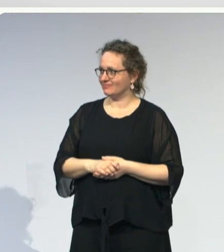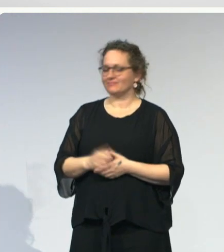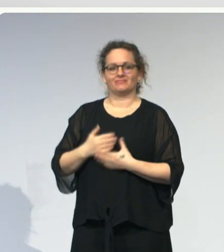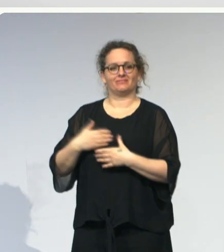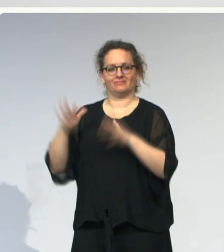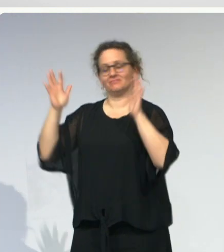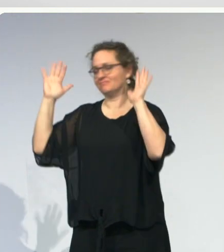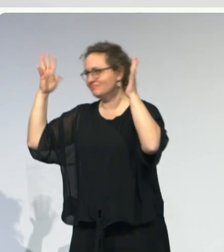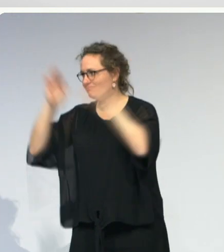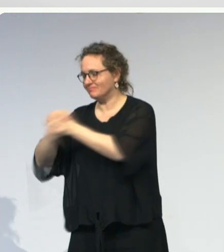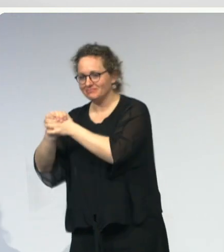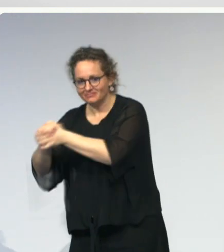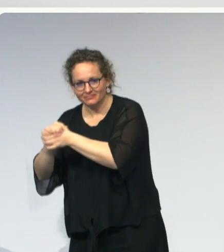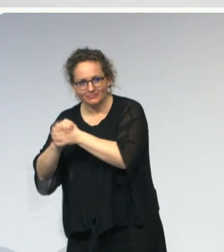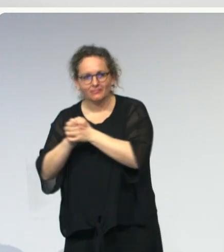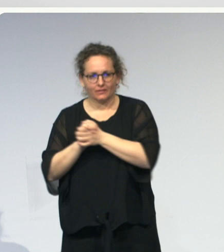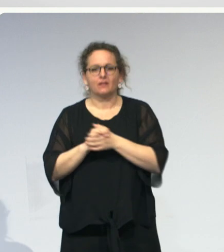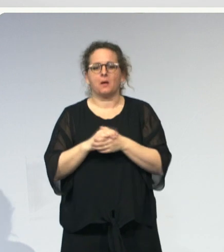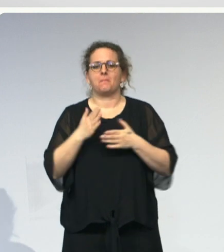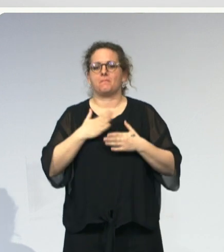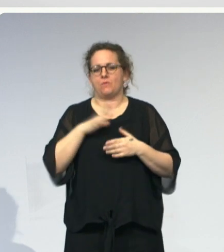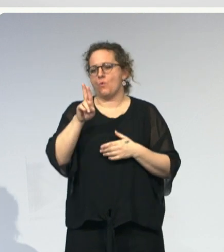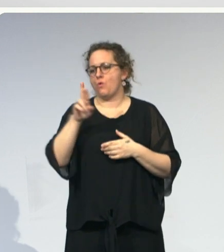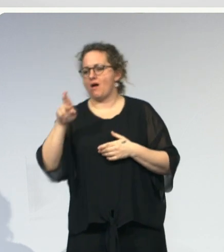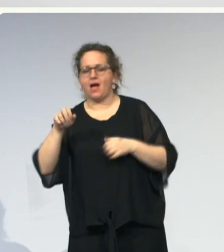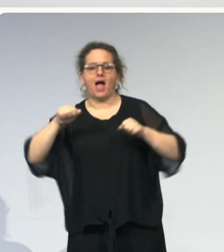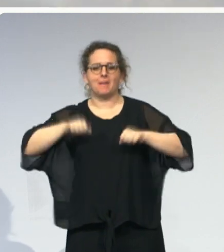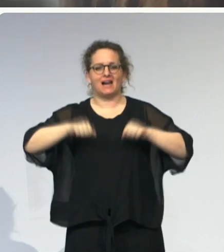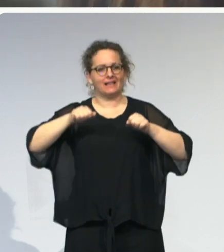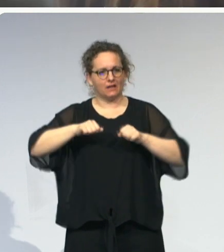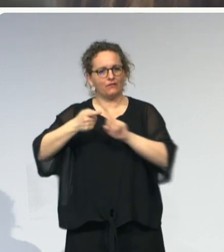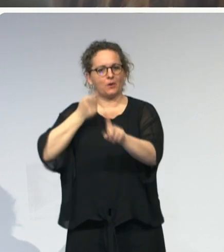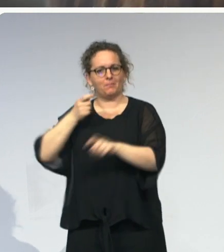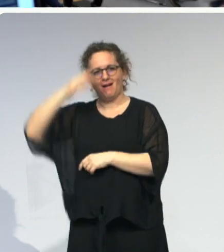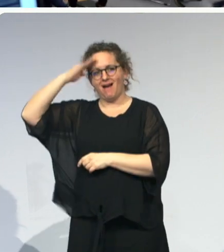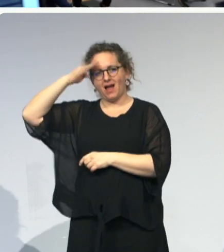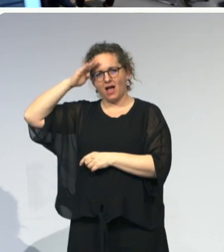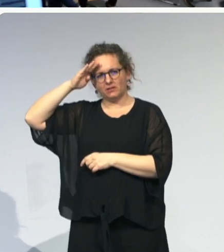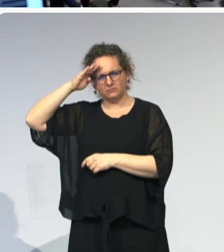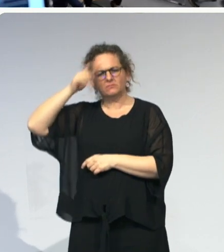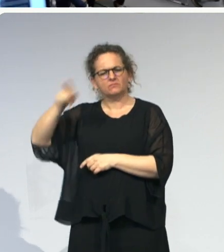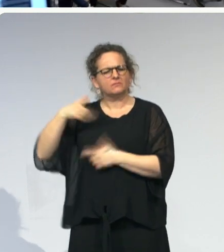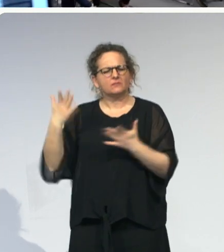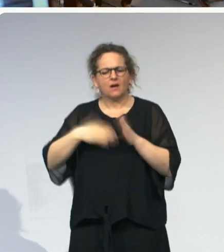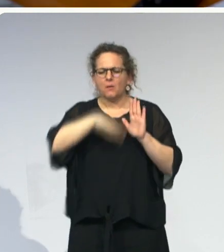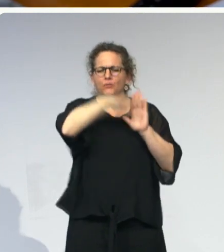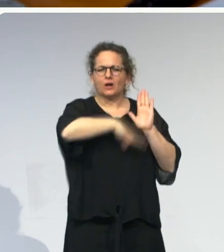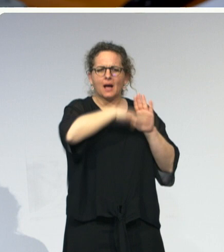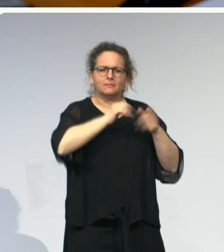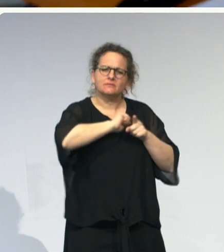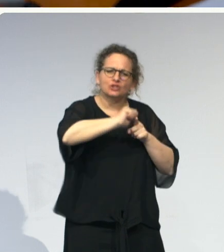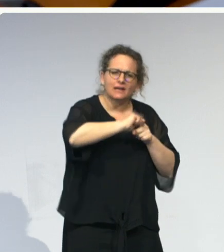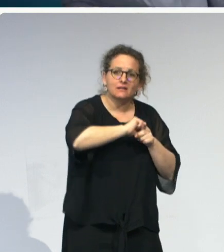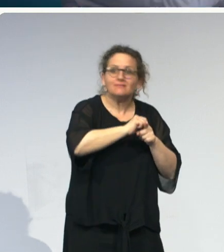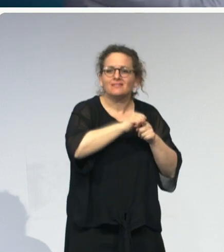Congratulations to Urability from Ireland. In 2019, Urability launched its training programs through an online tool that selects the